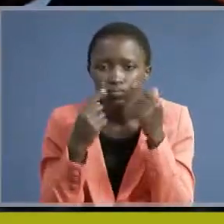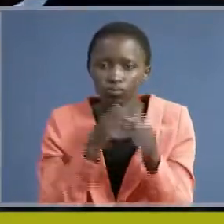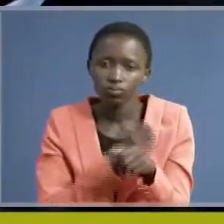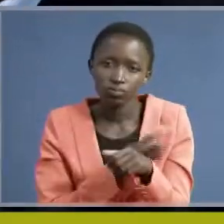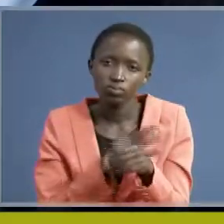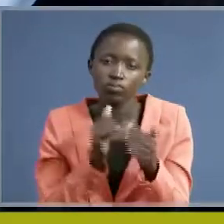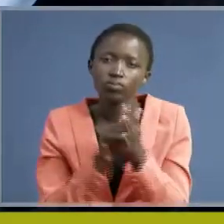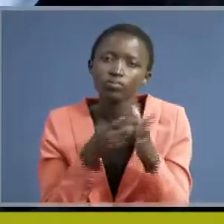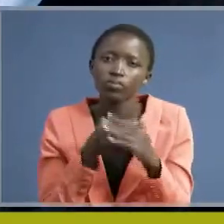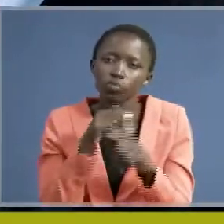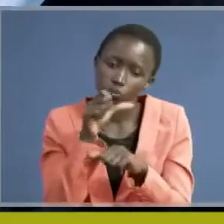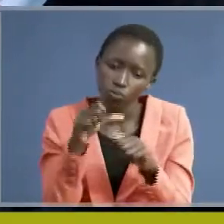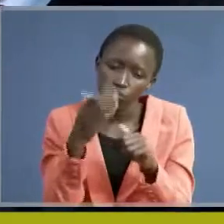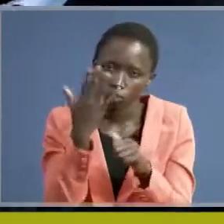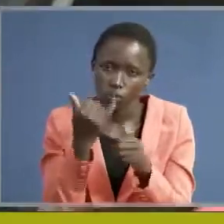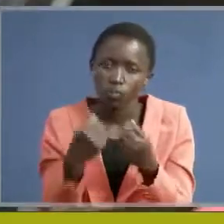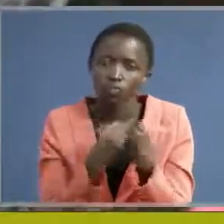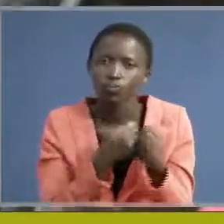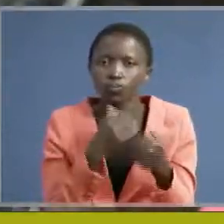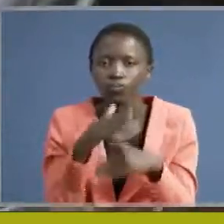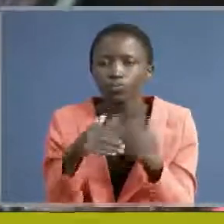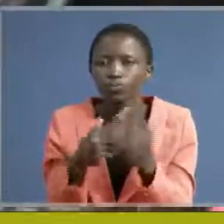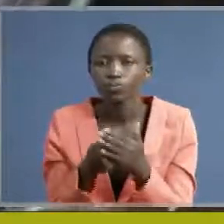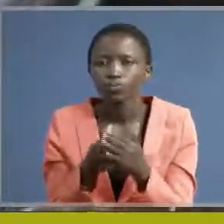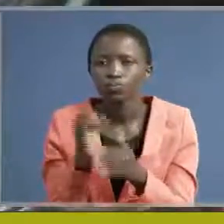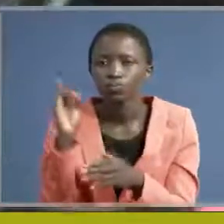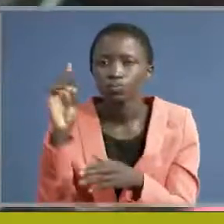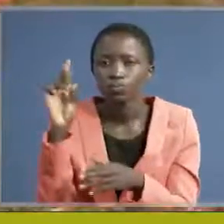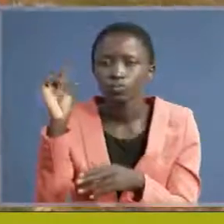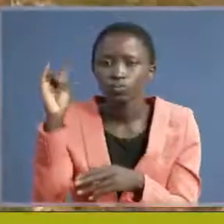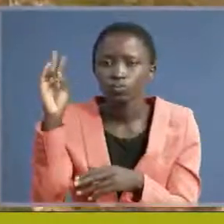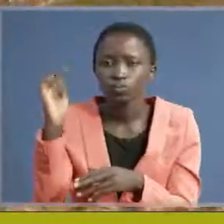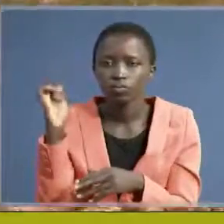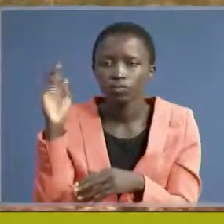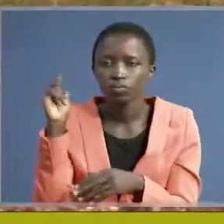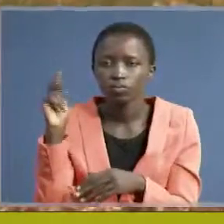yao kufuatia changamoto hizo. Irene Mwangi, KUTV.